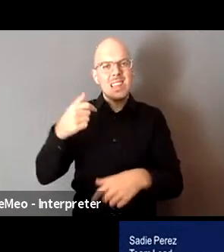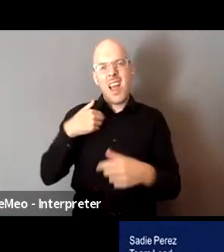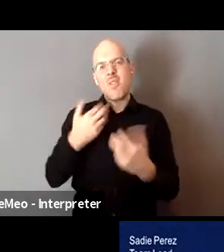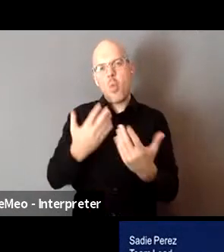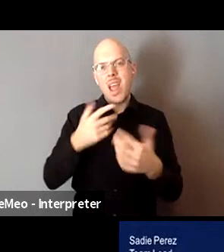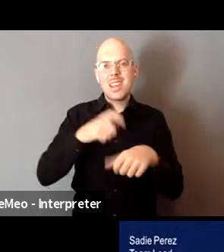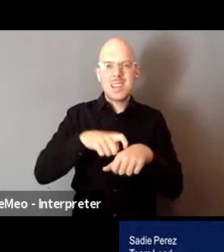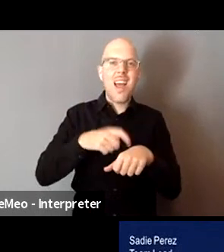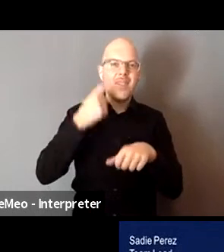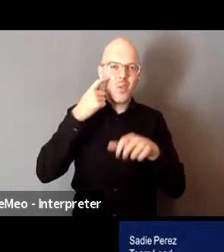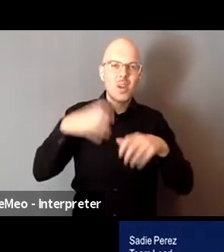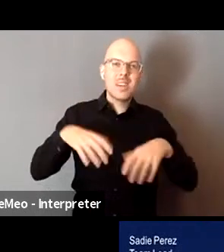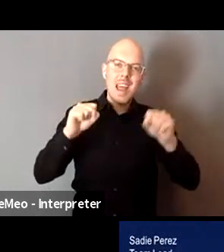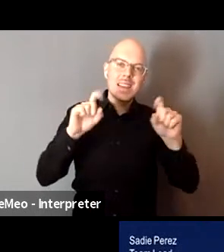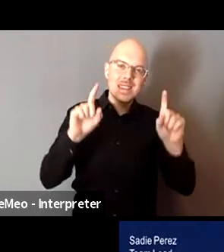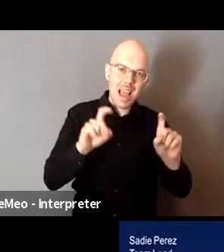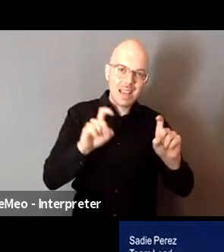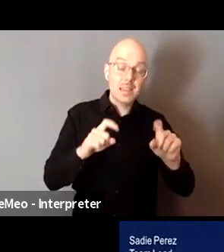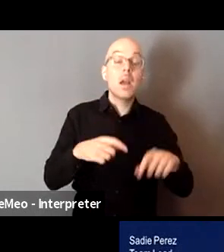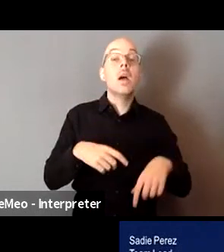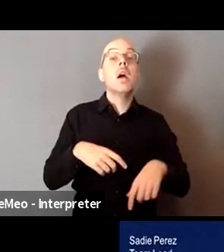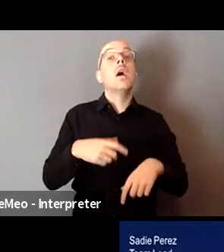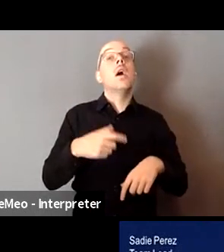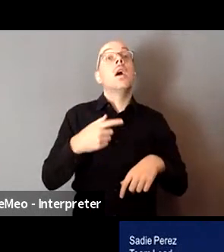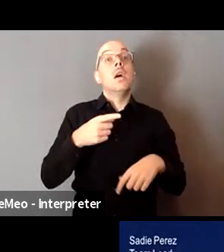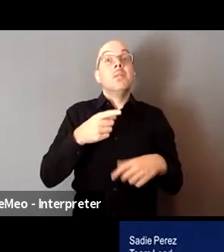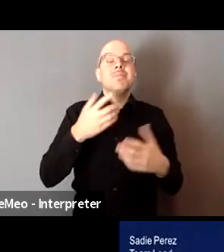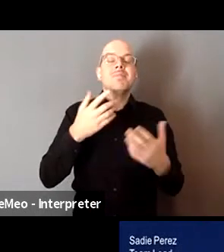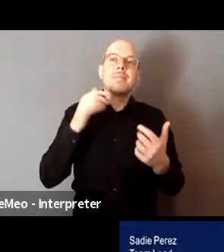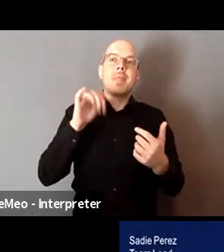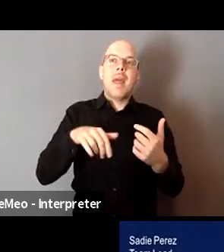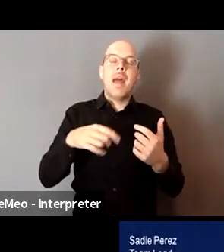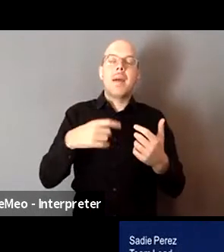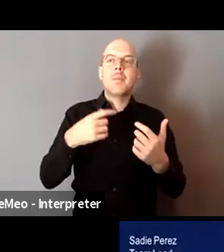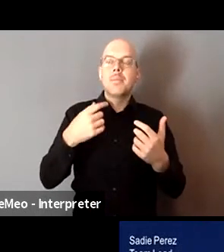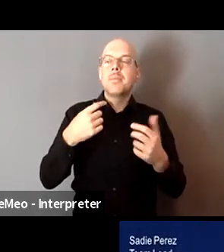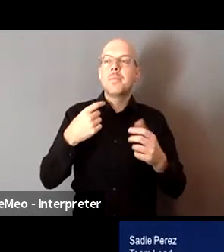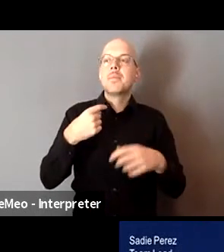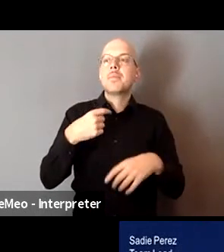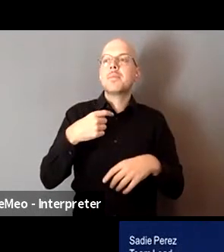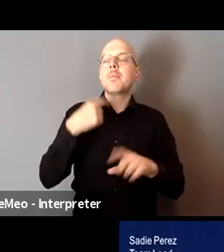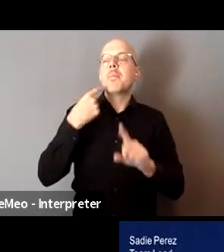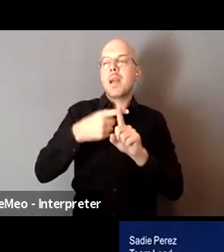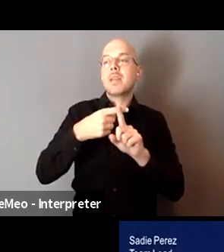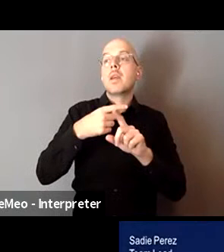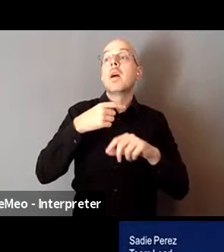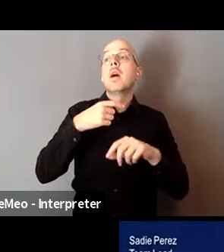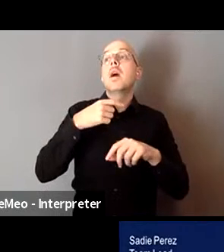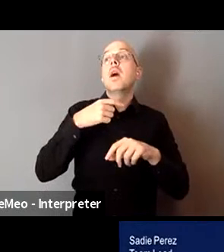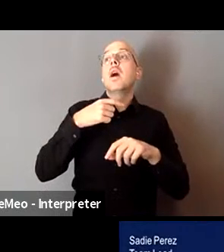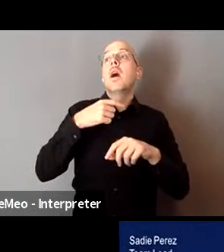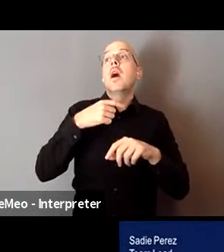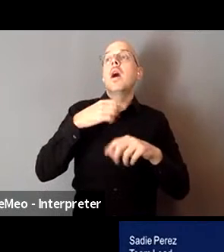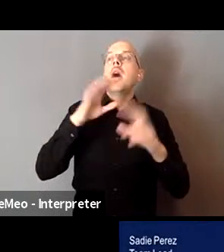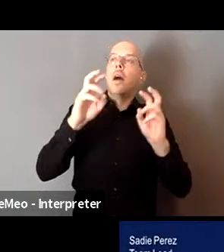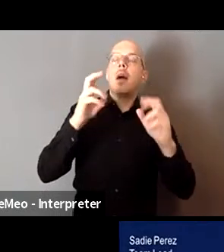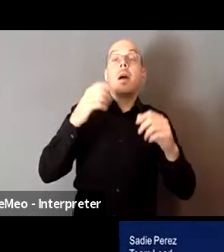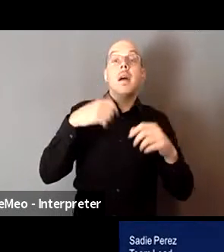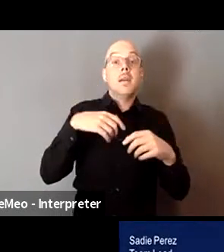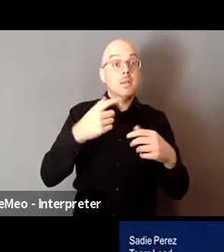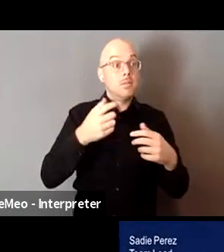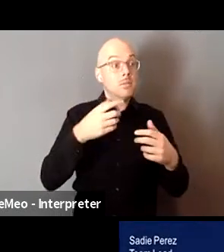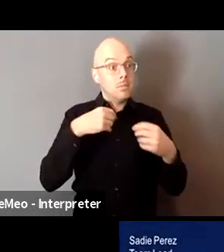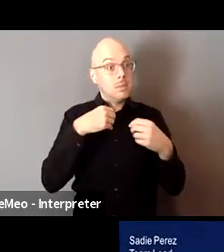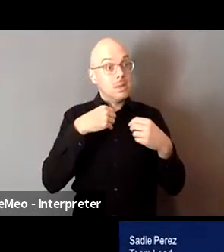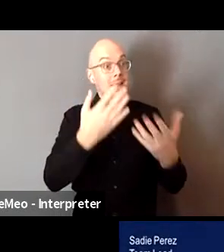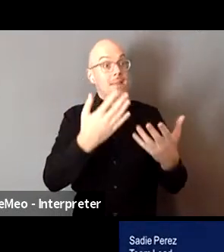days once you get the letter to schedule to schedule it and take it. And then we have to wait for the